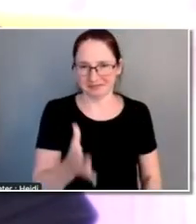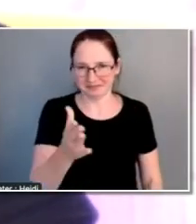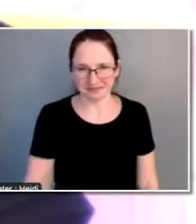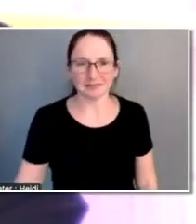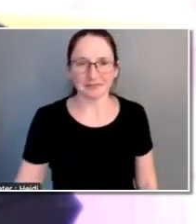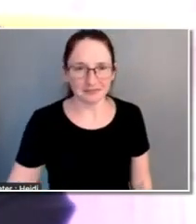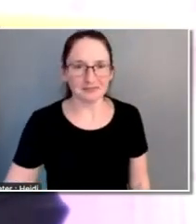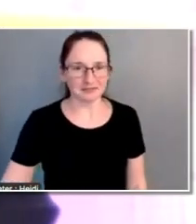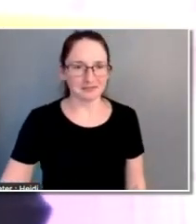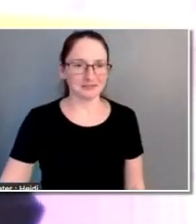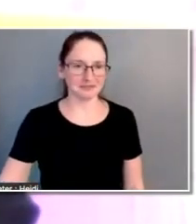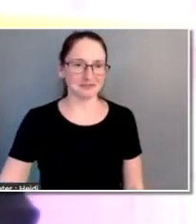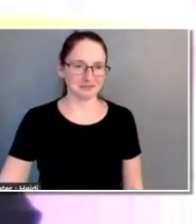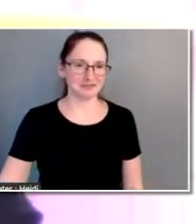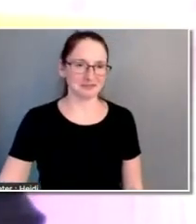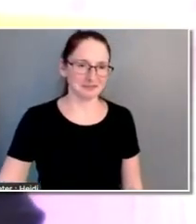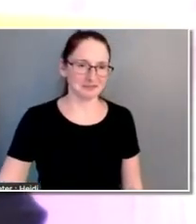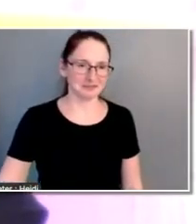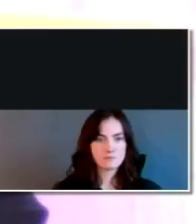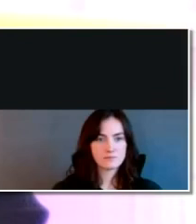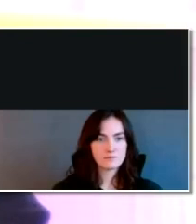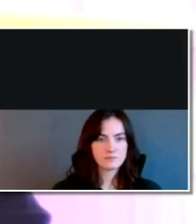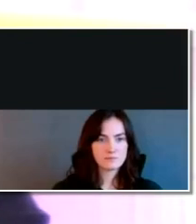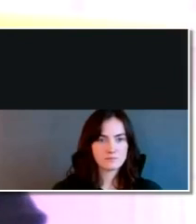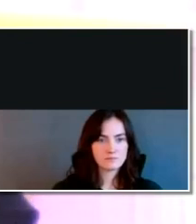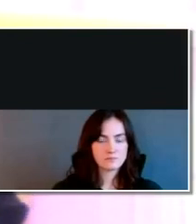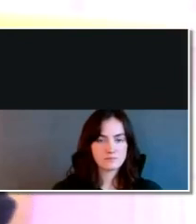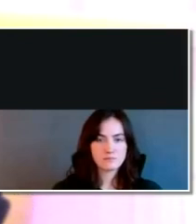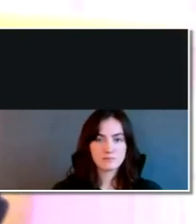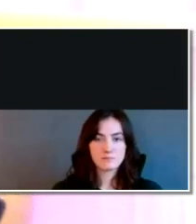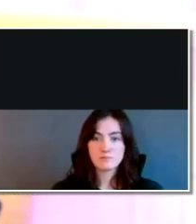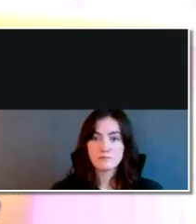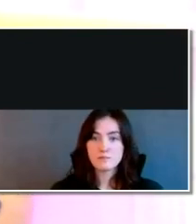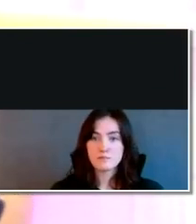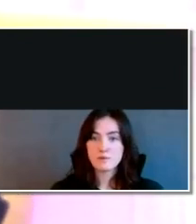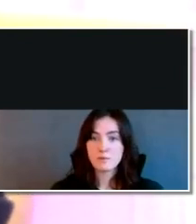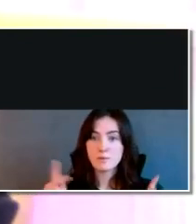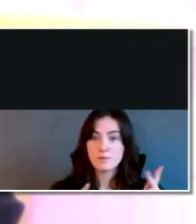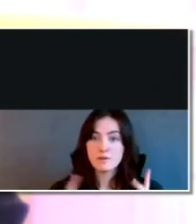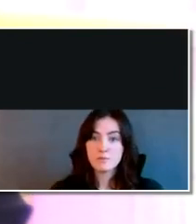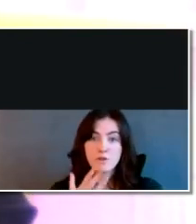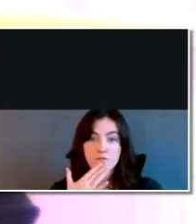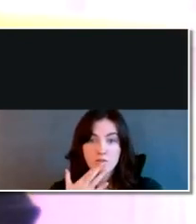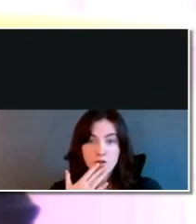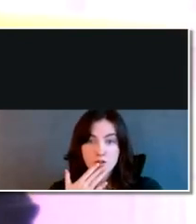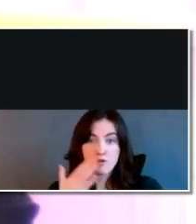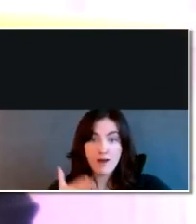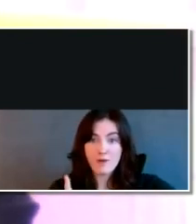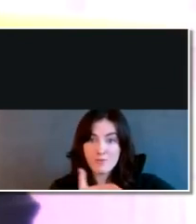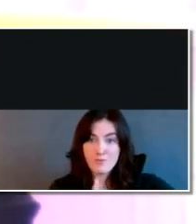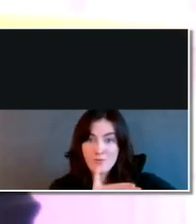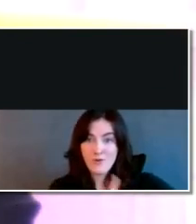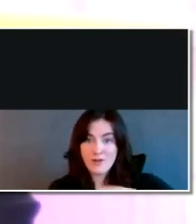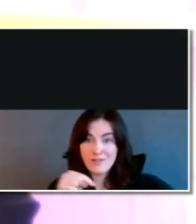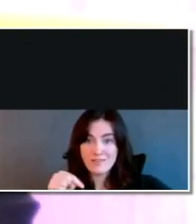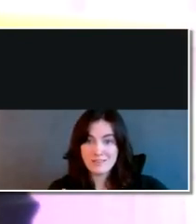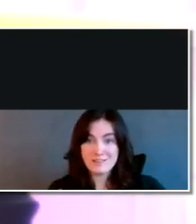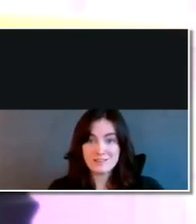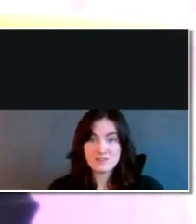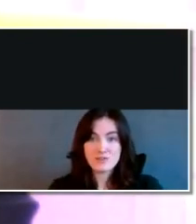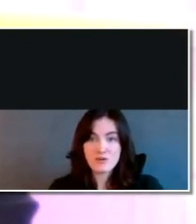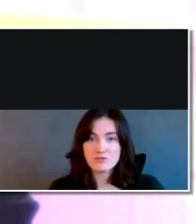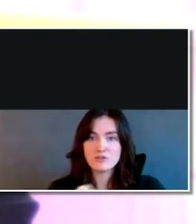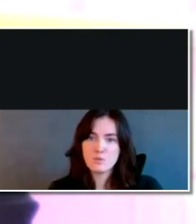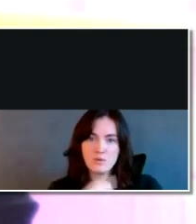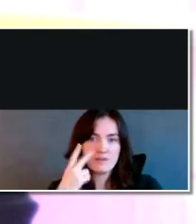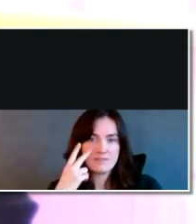Whenever people of color have made progress in this country, we have seen exactly the kind of backlash that we see right now. Carol Anderson, brilliant